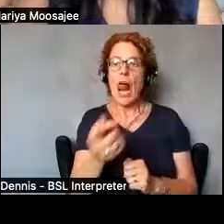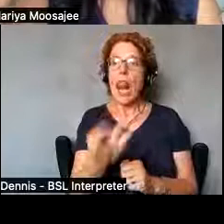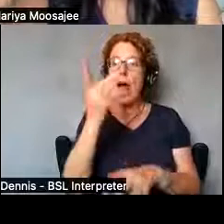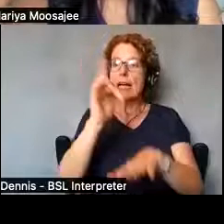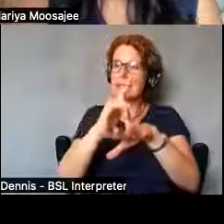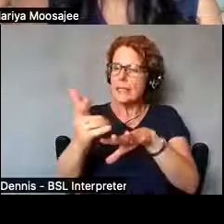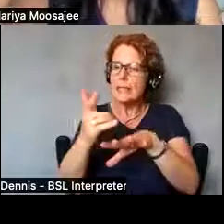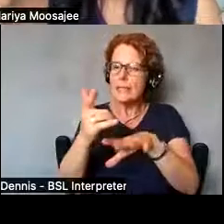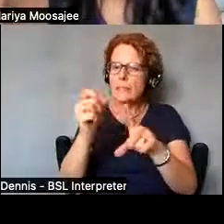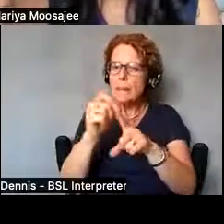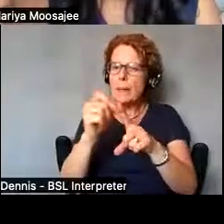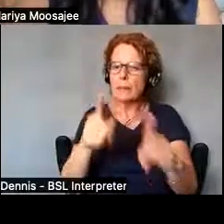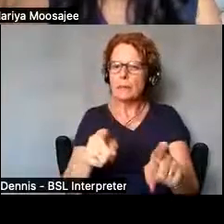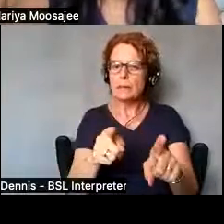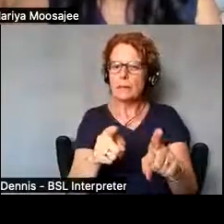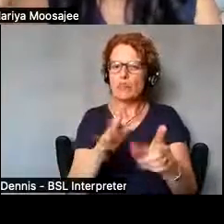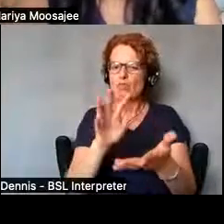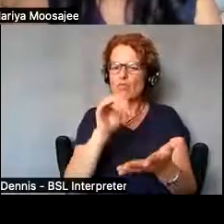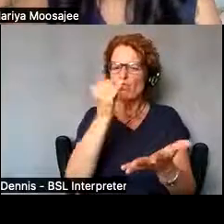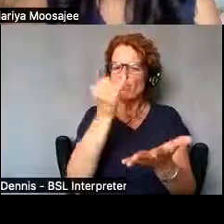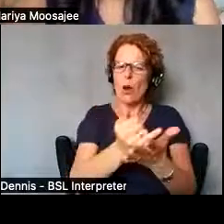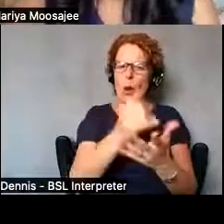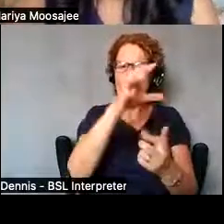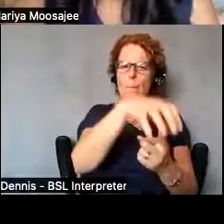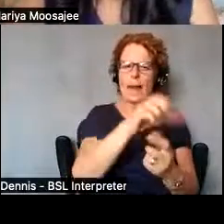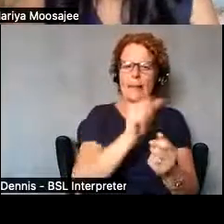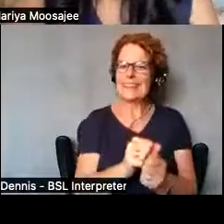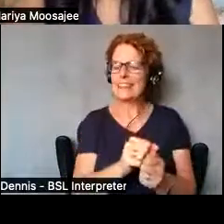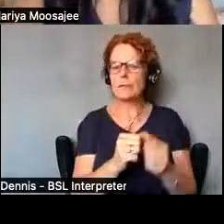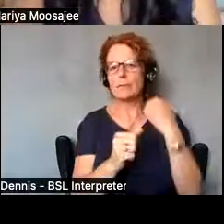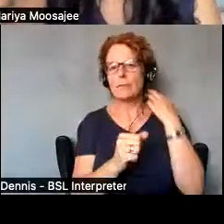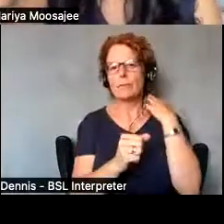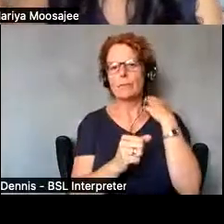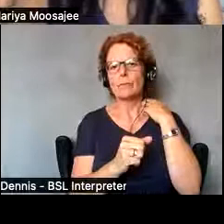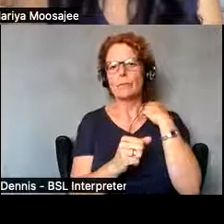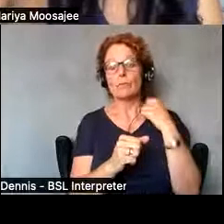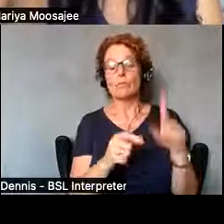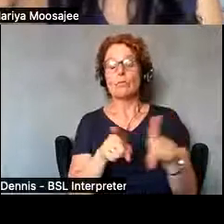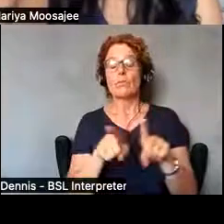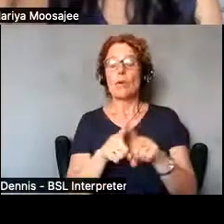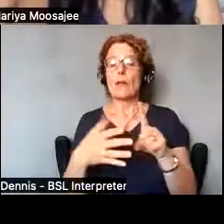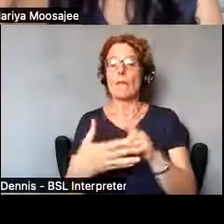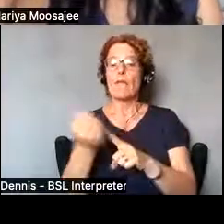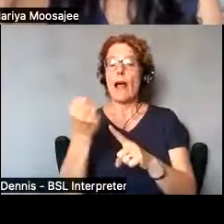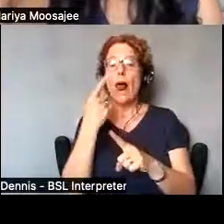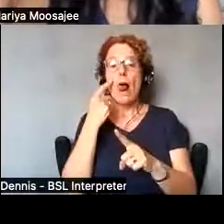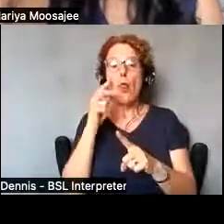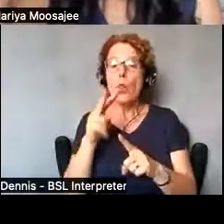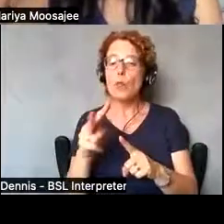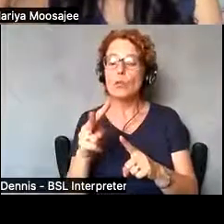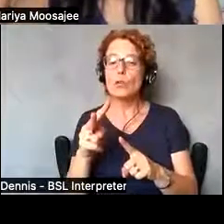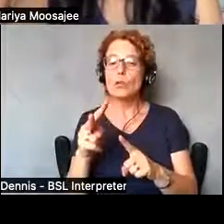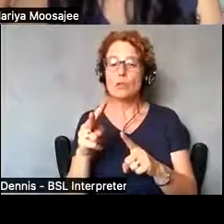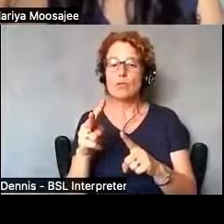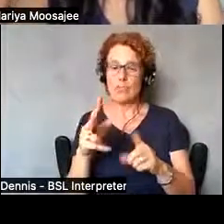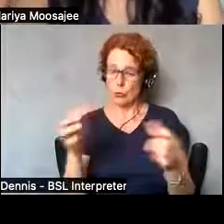wasn't located to the right place in our photoreceptors. And we also found, when we looked at really high